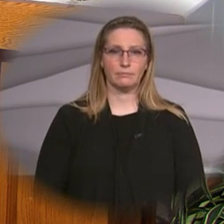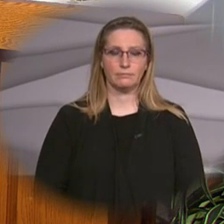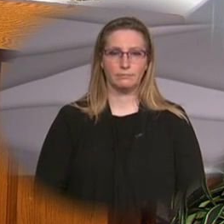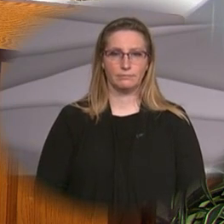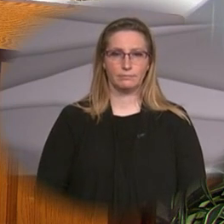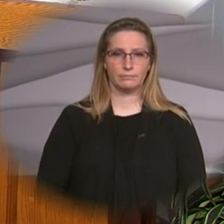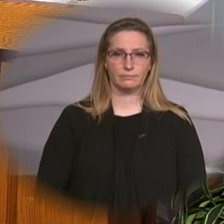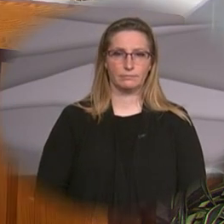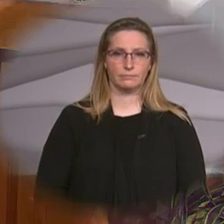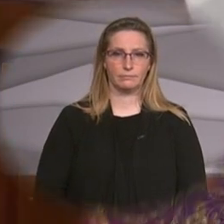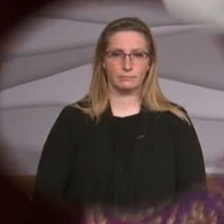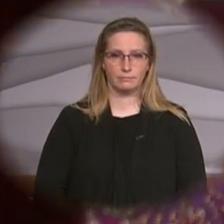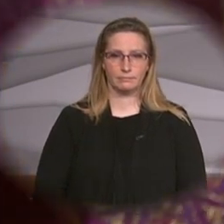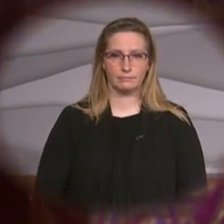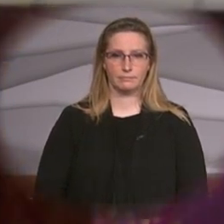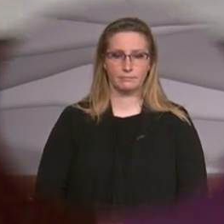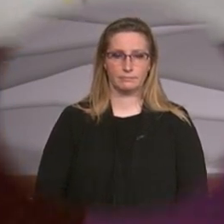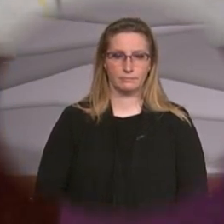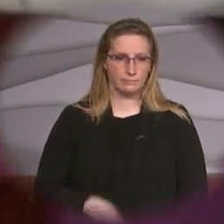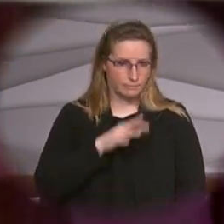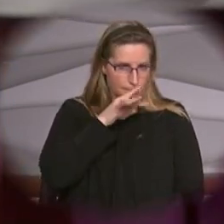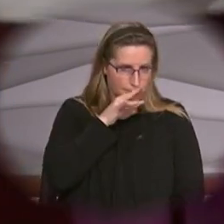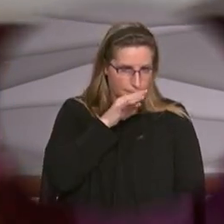Lord God, bless You believe human hands